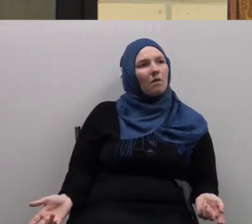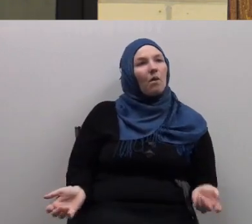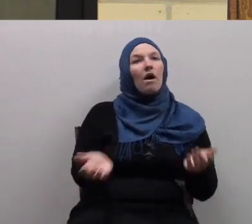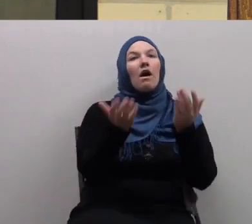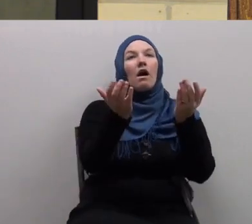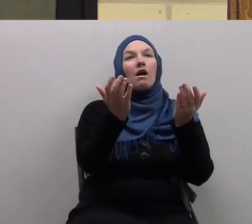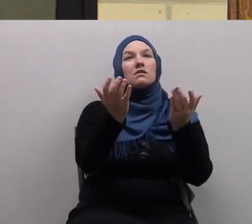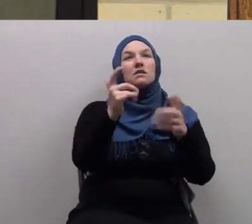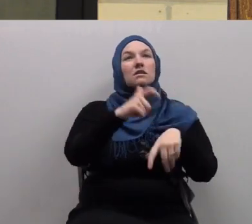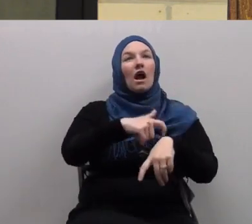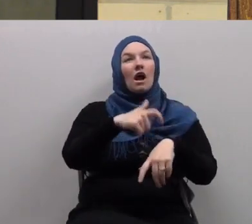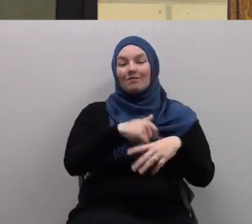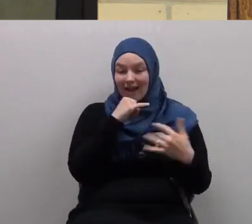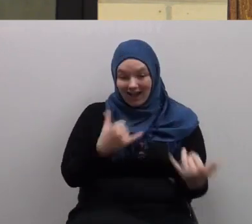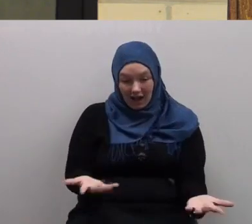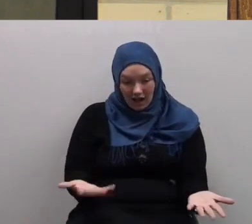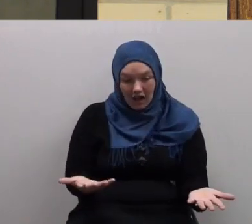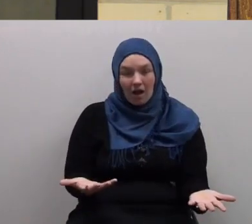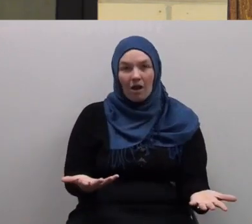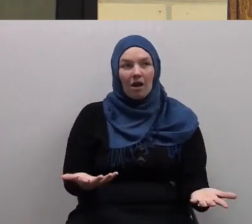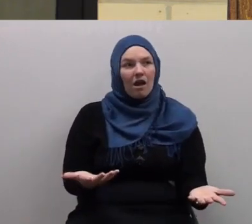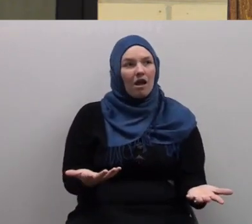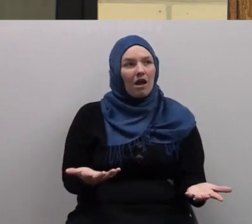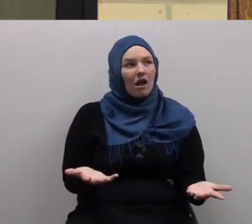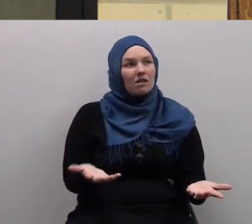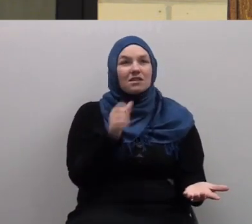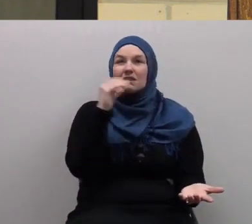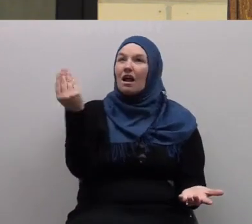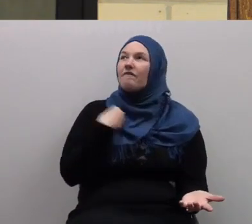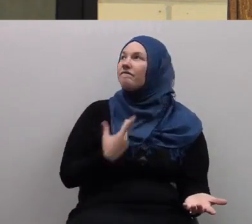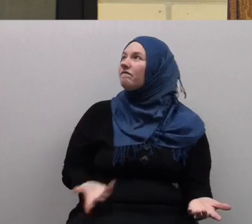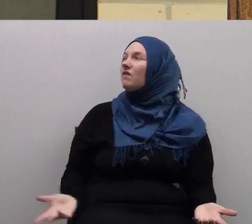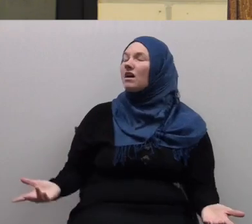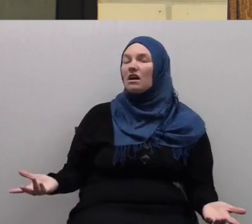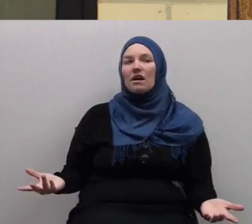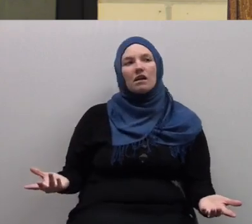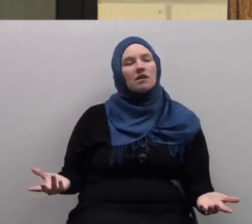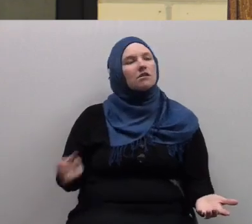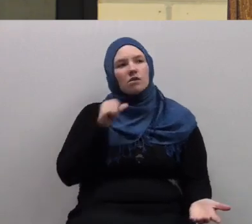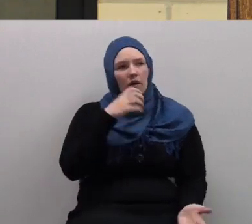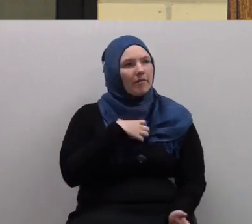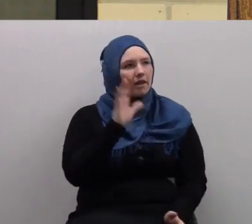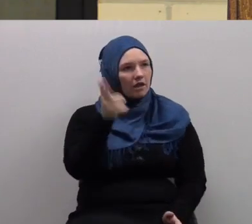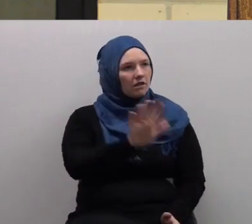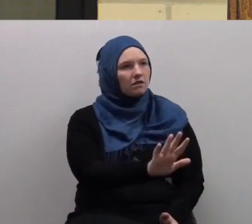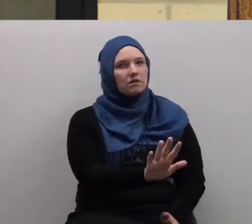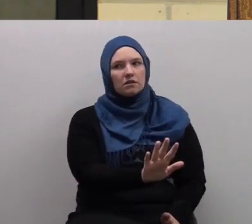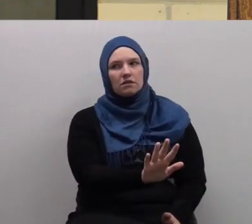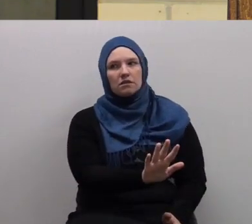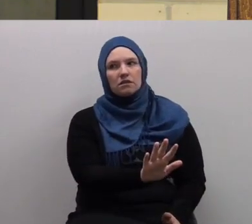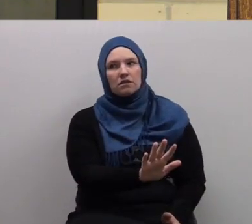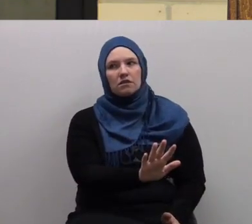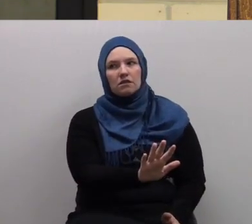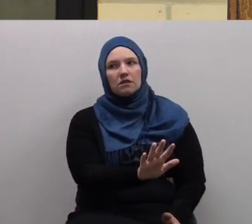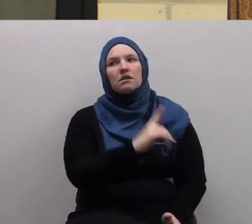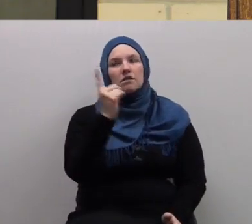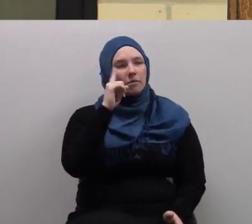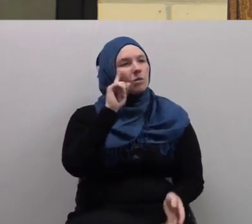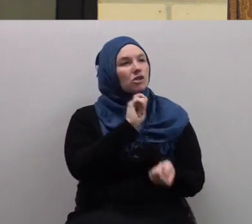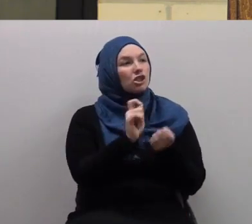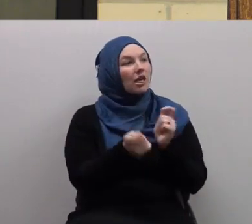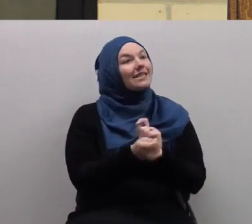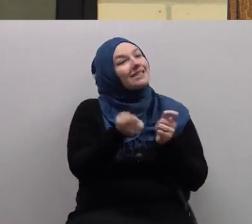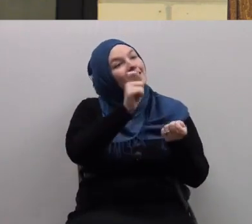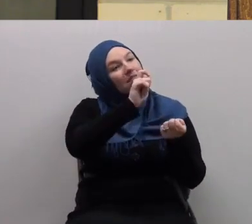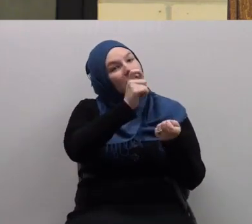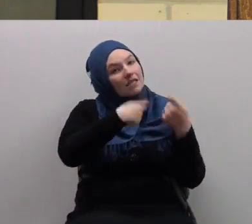you want, or the amount that you want. Something is going to change. So instead of